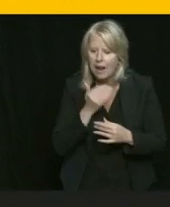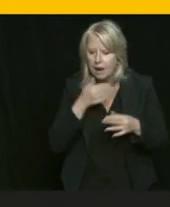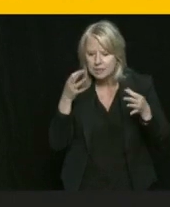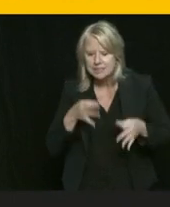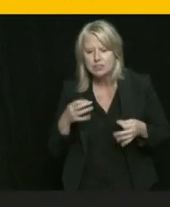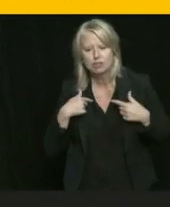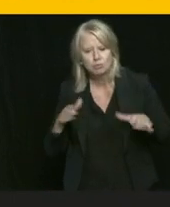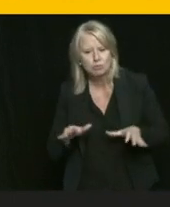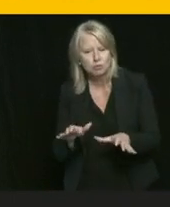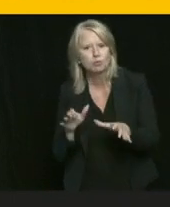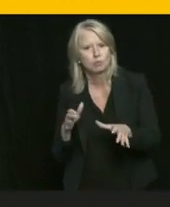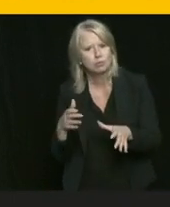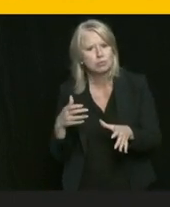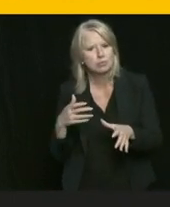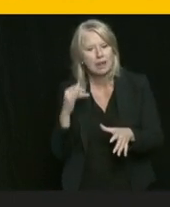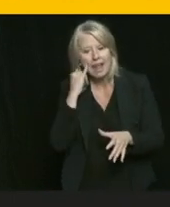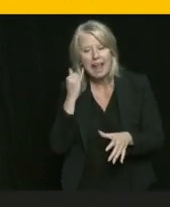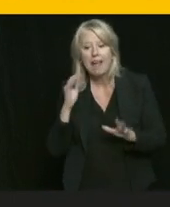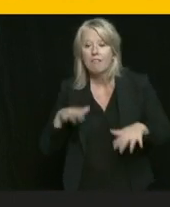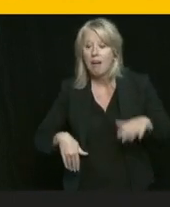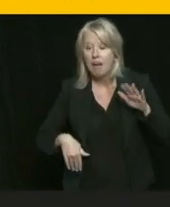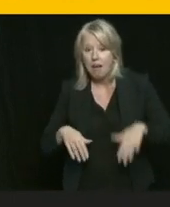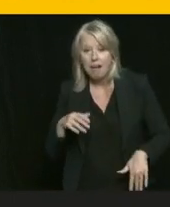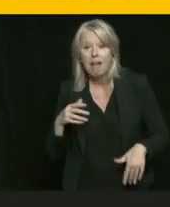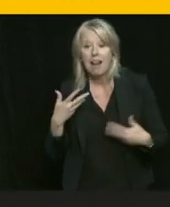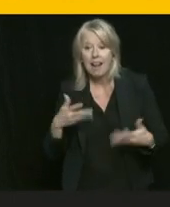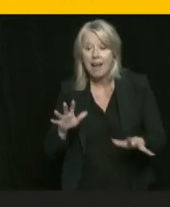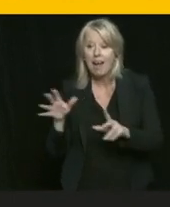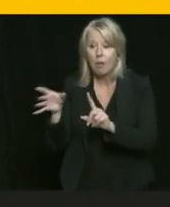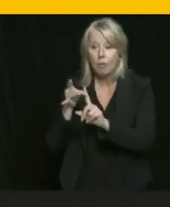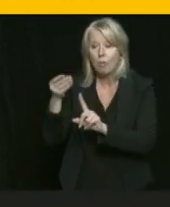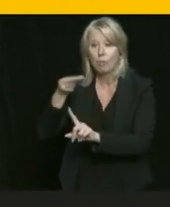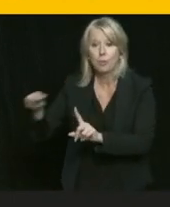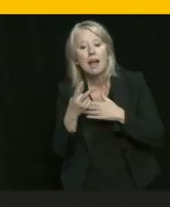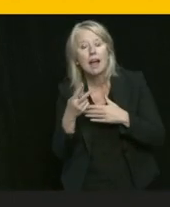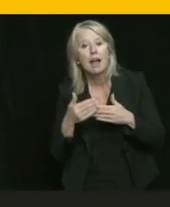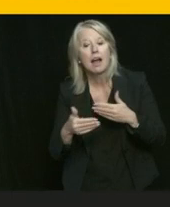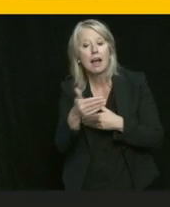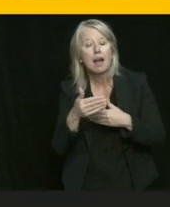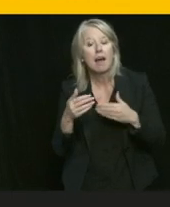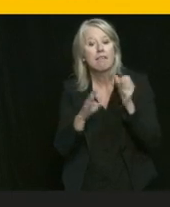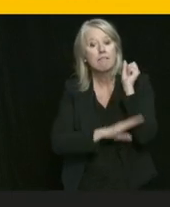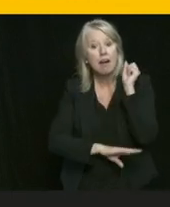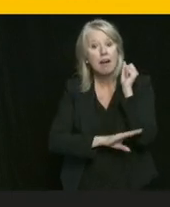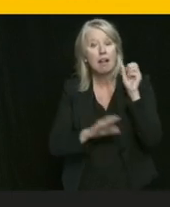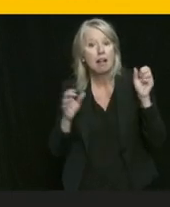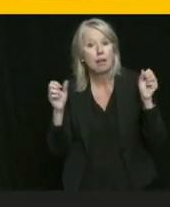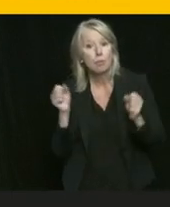actions. Letting down our guard and letting this virus win is not an option.